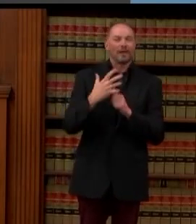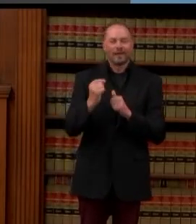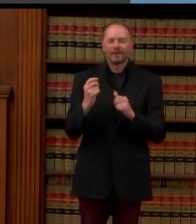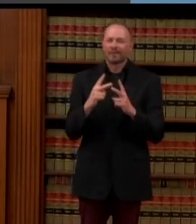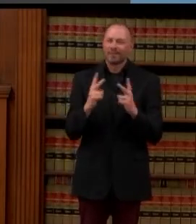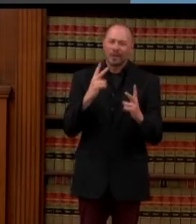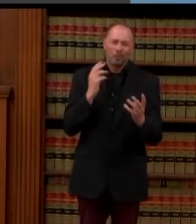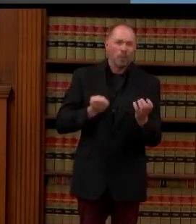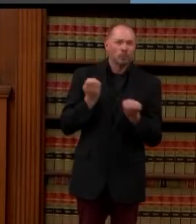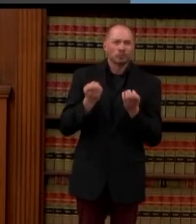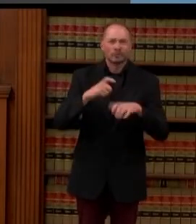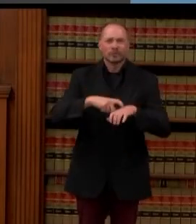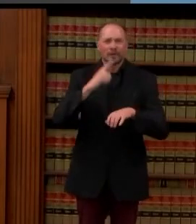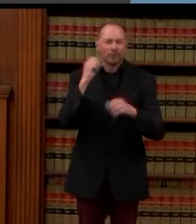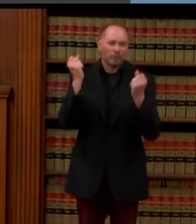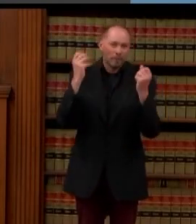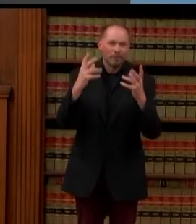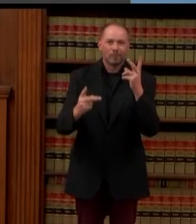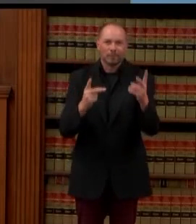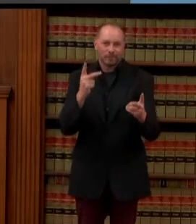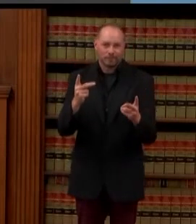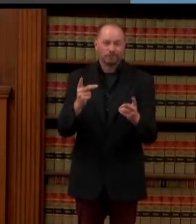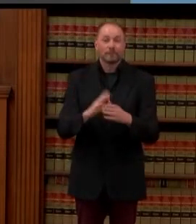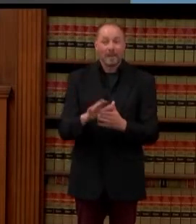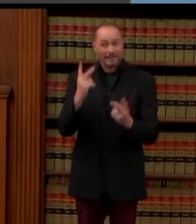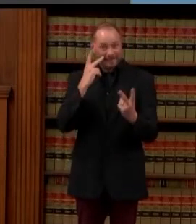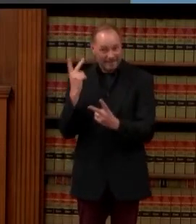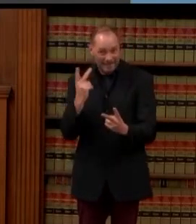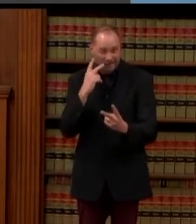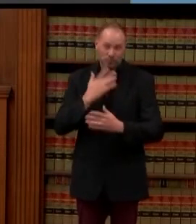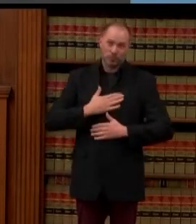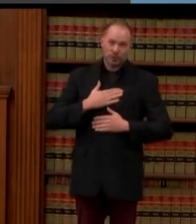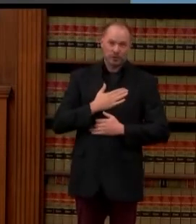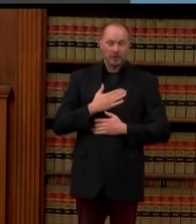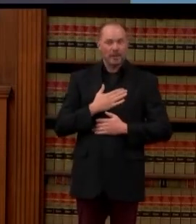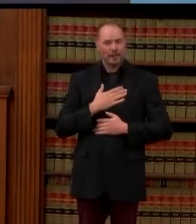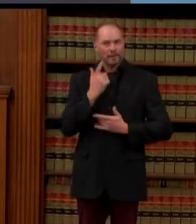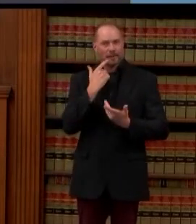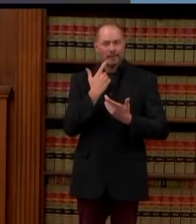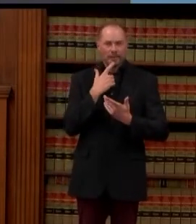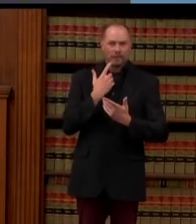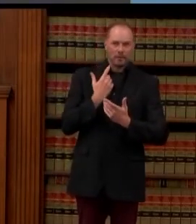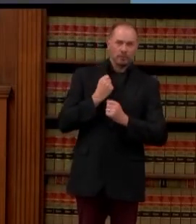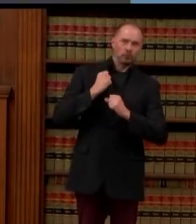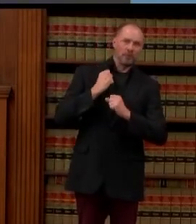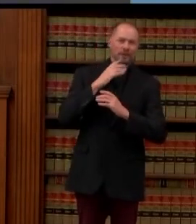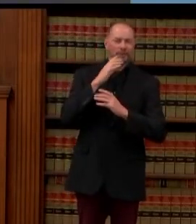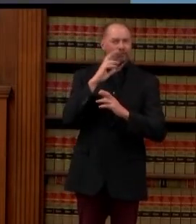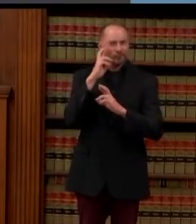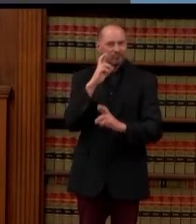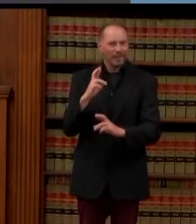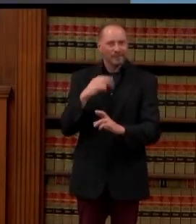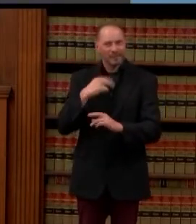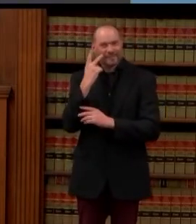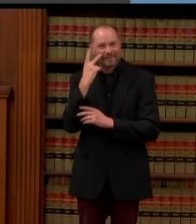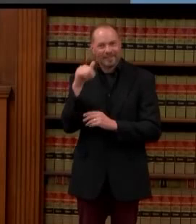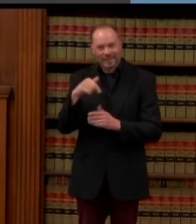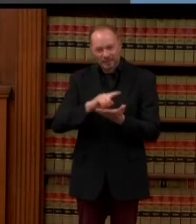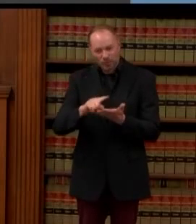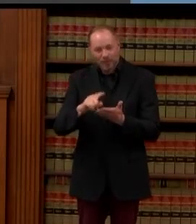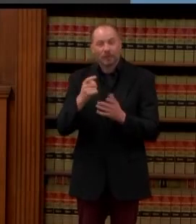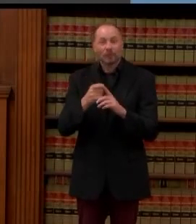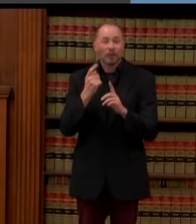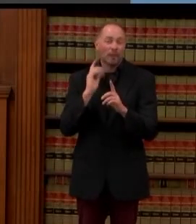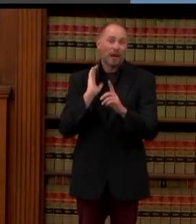time for many. I see and appreciate the restraint and respect I've seen this week from our